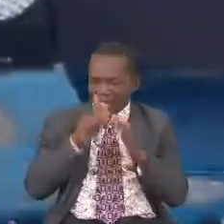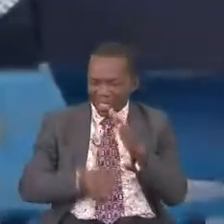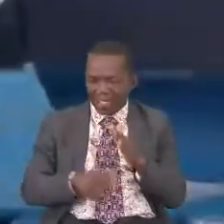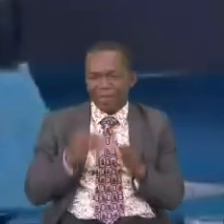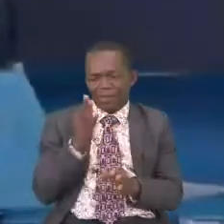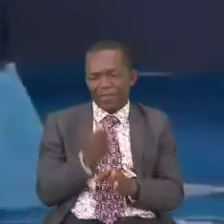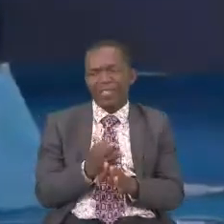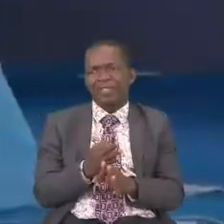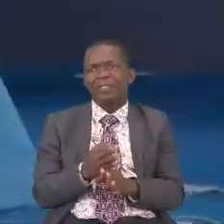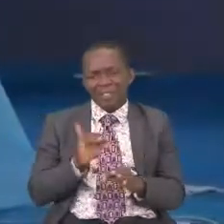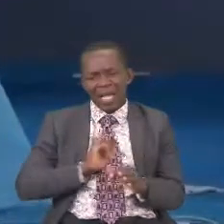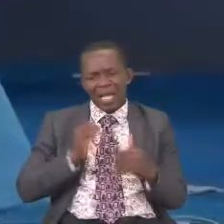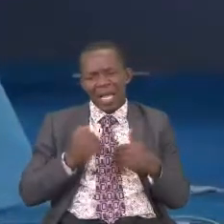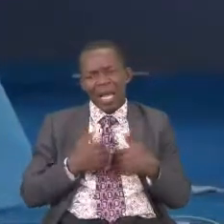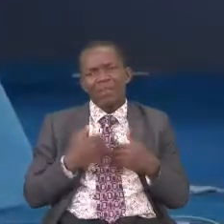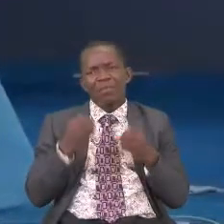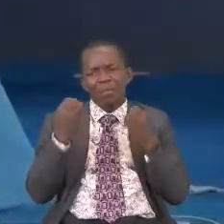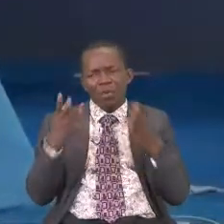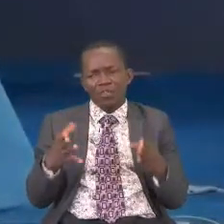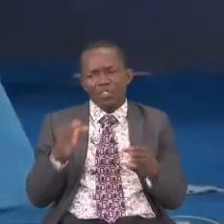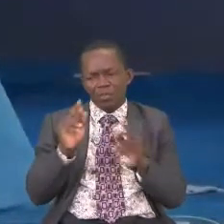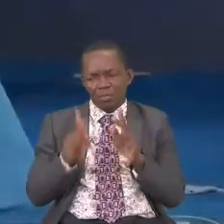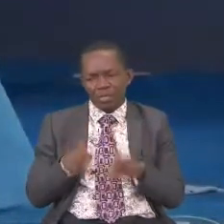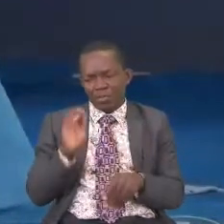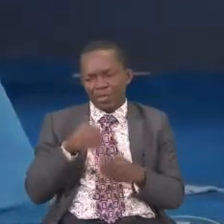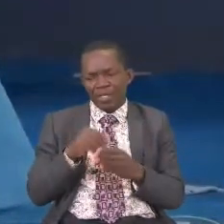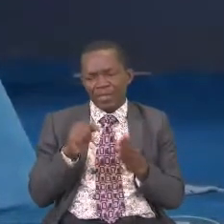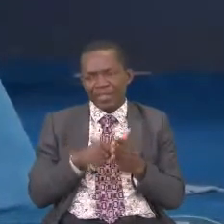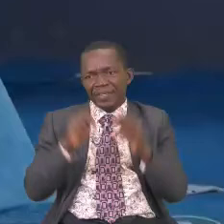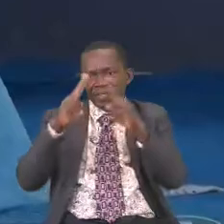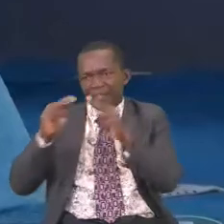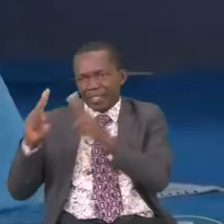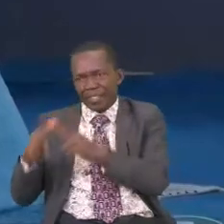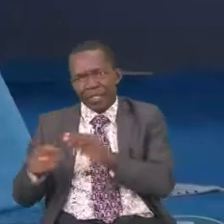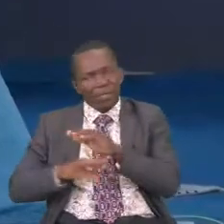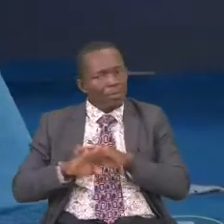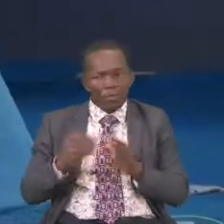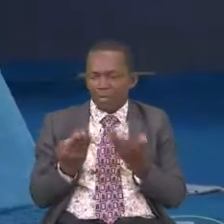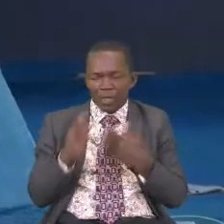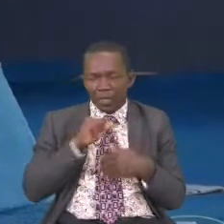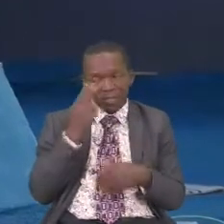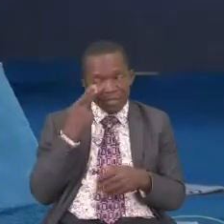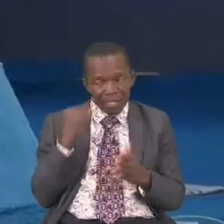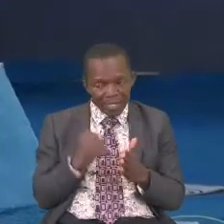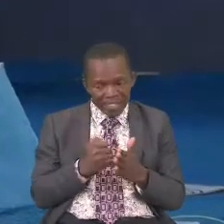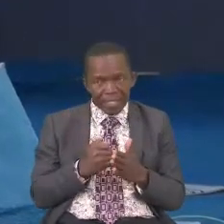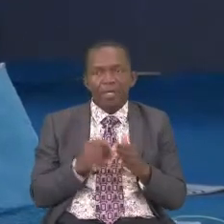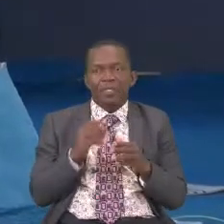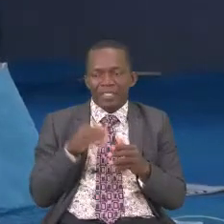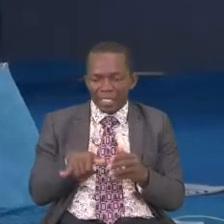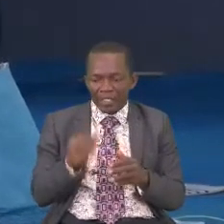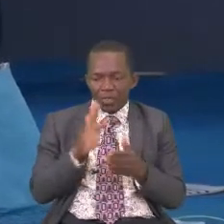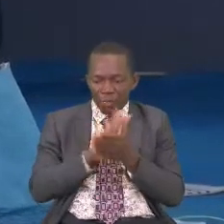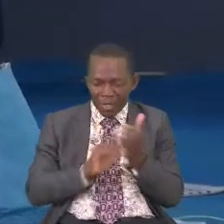city, but I can't see them. It's a sightless faith. It's not what you see, it's what you believe. And then you